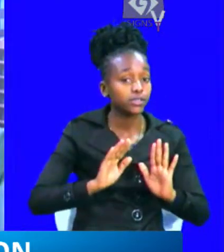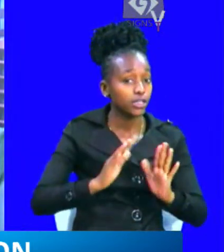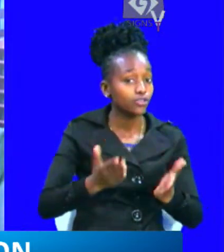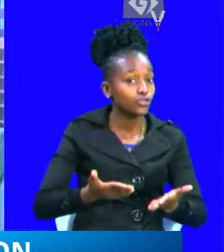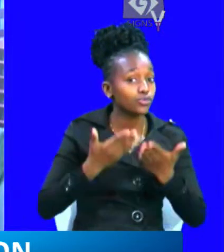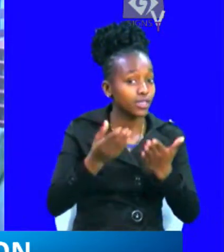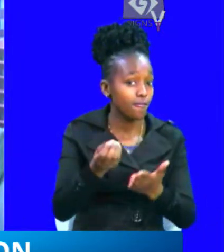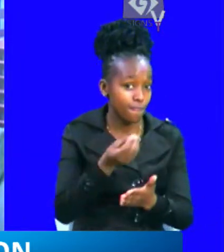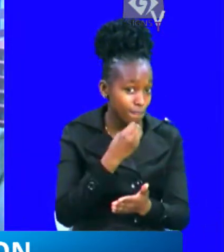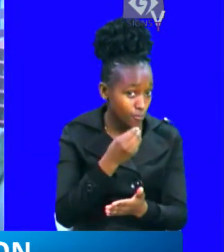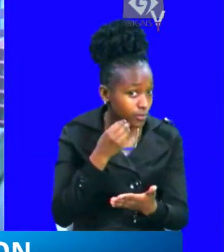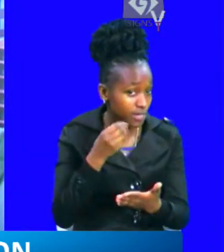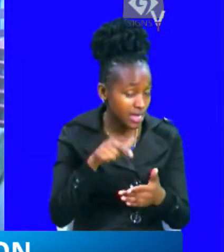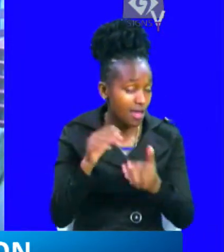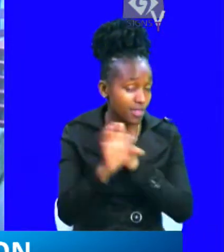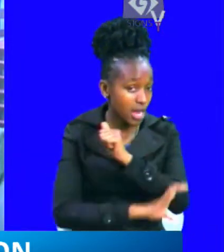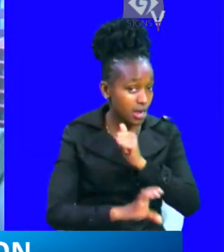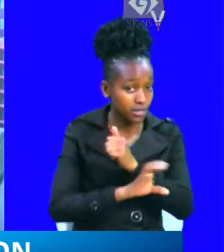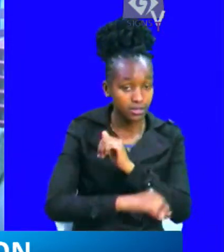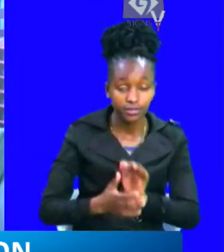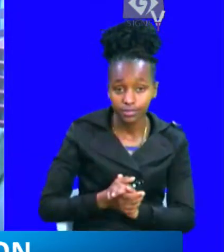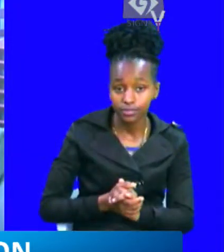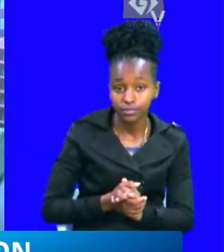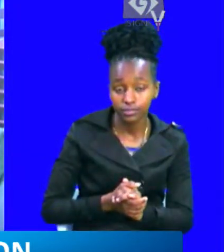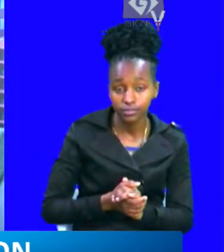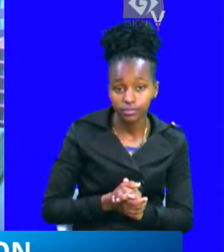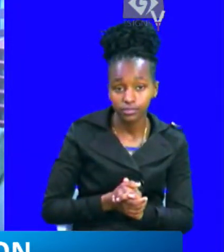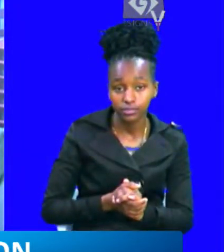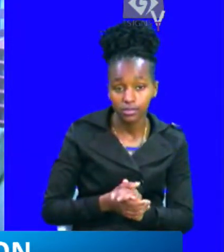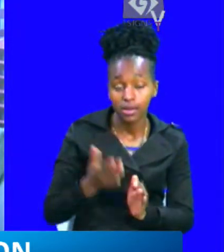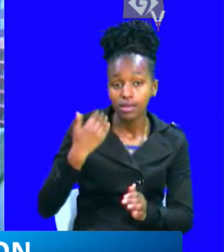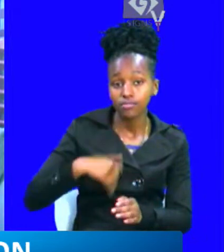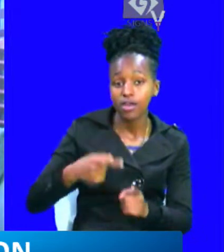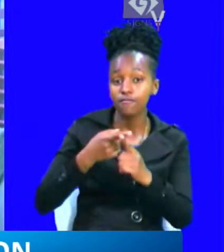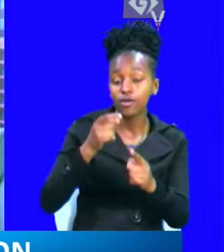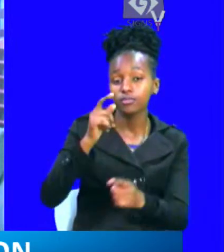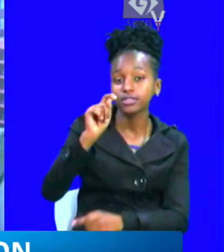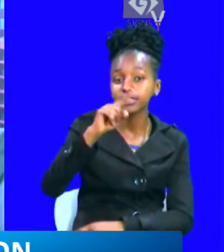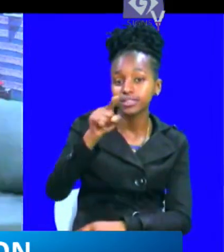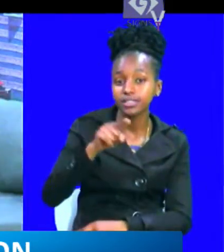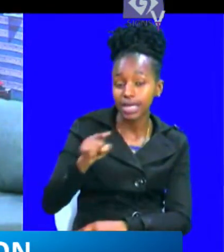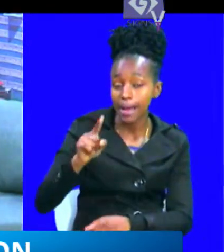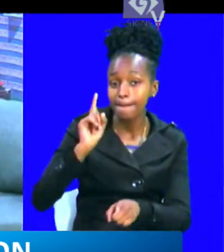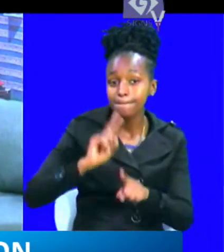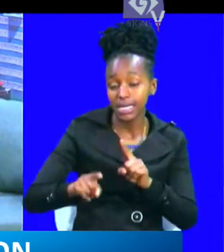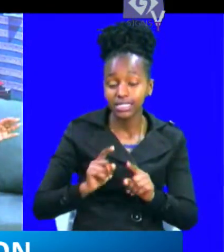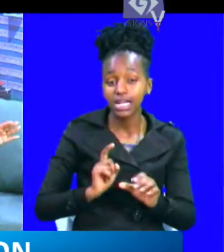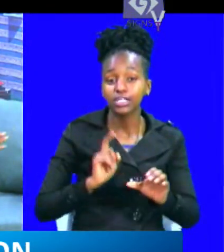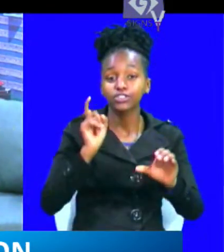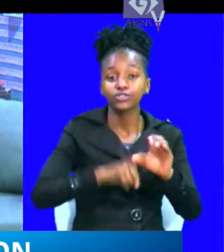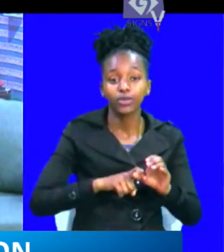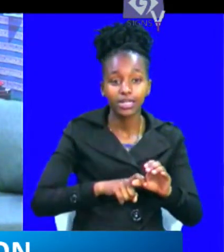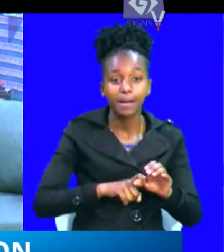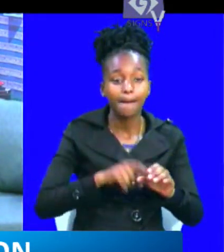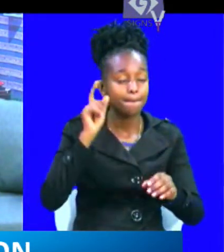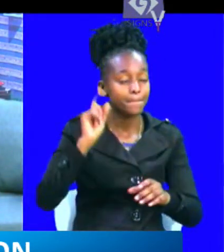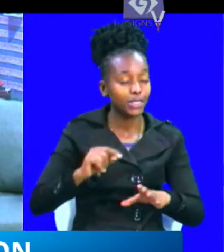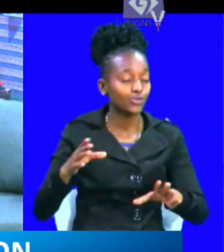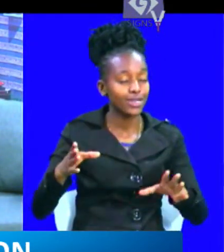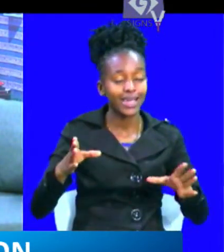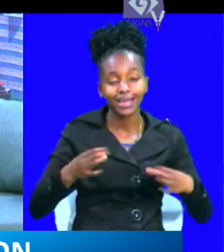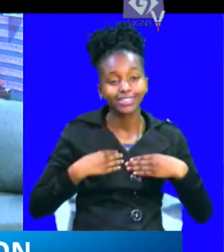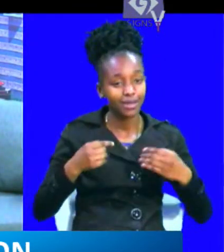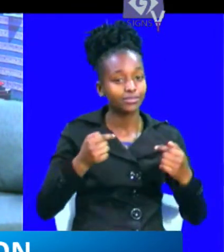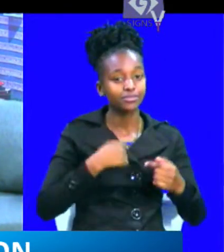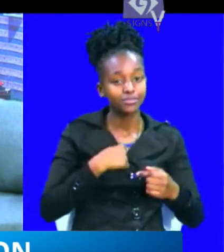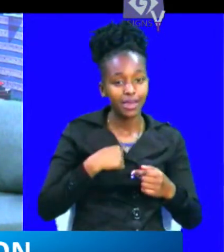We realized, actually, so unfortunately I'm not from there, but I mean I'm there, but they have to adapt me. I'm a Trans Nzoian